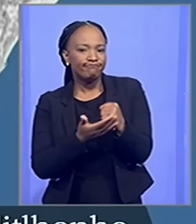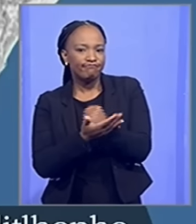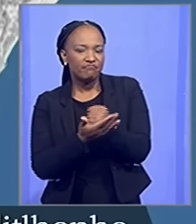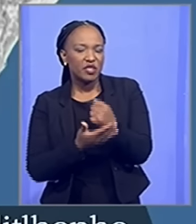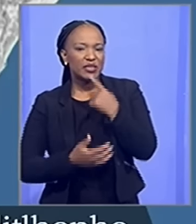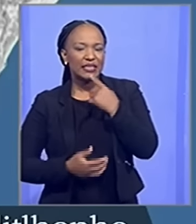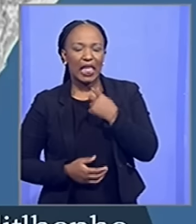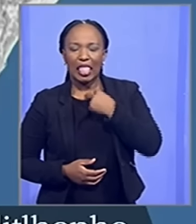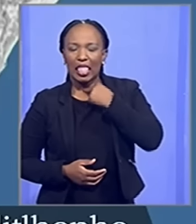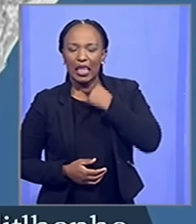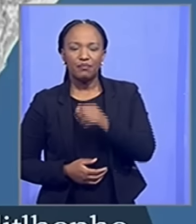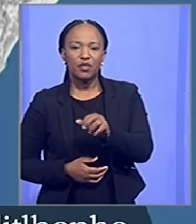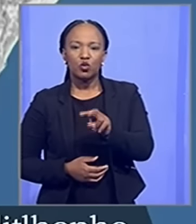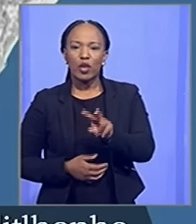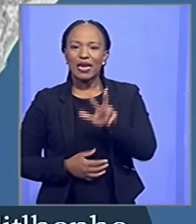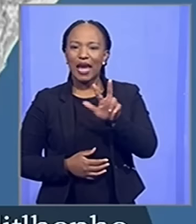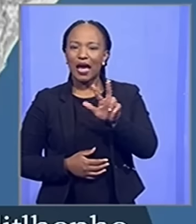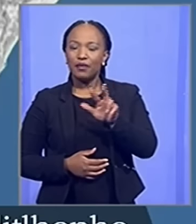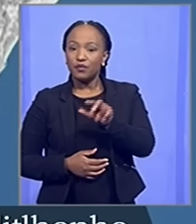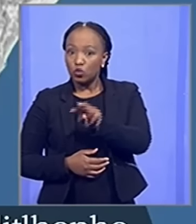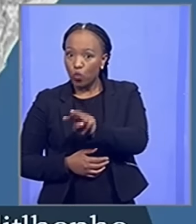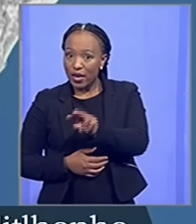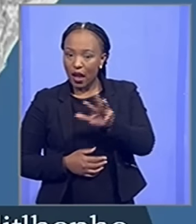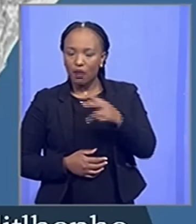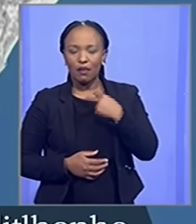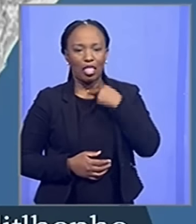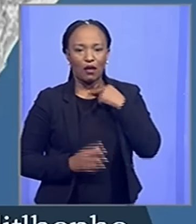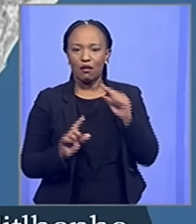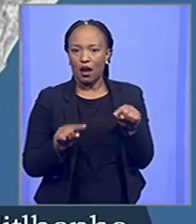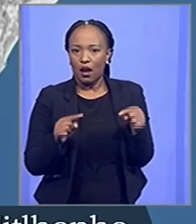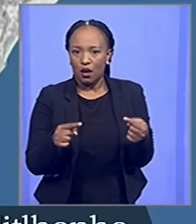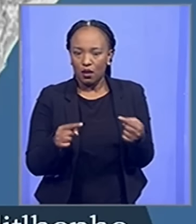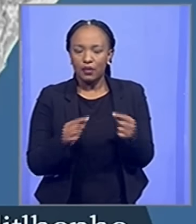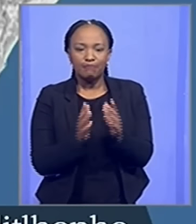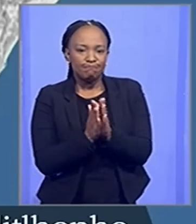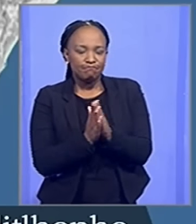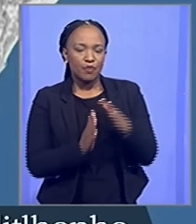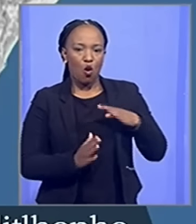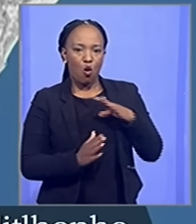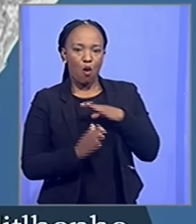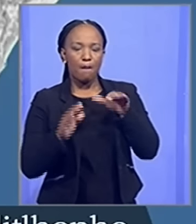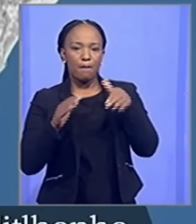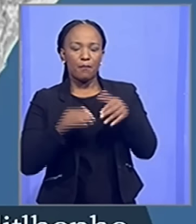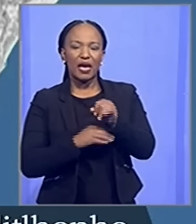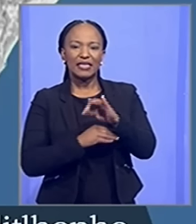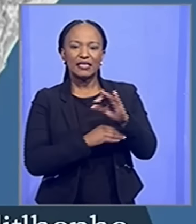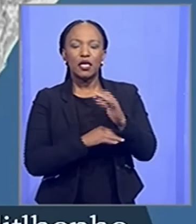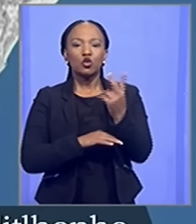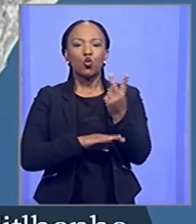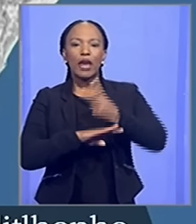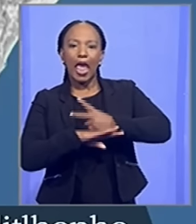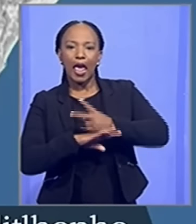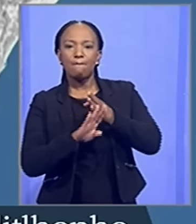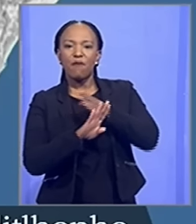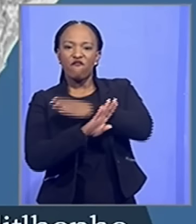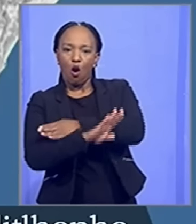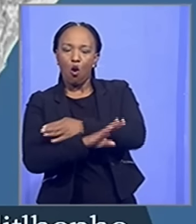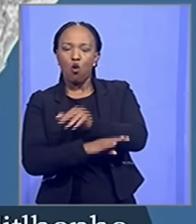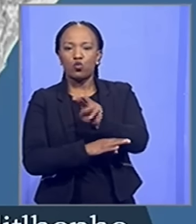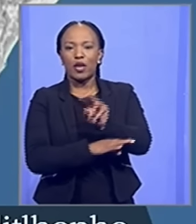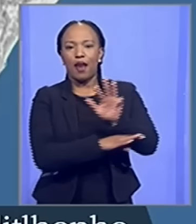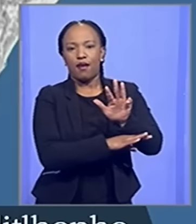ka di-29 jaanong ba kopile komišene gore ba tle ba voute in the 2 days before its voting